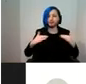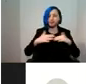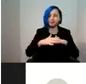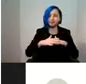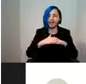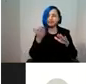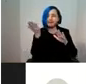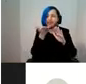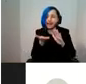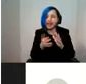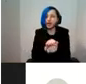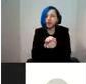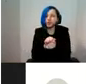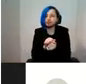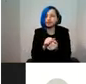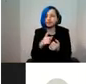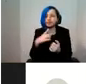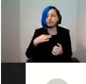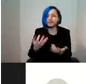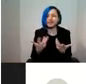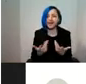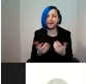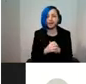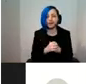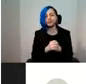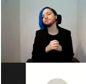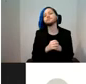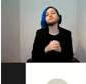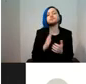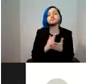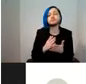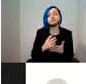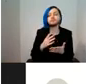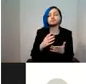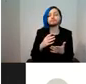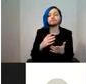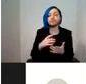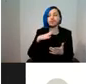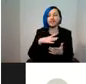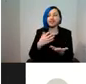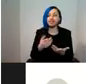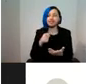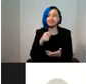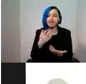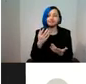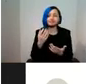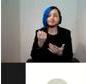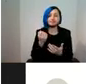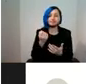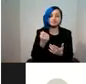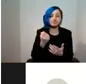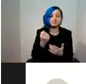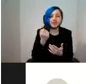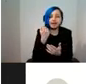Again, this is things like the deed of gifts and understanding that often the deed of gifts only has one signatory and